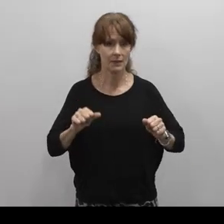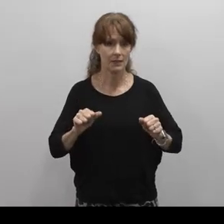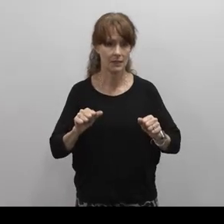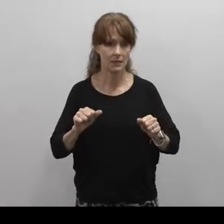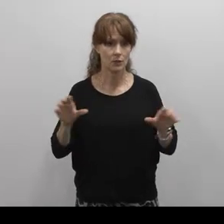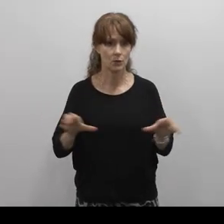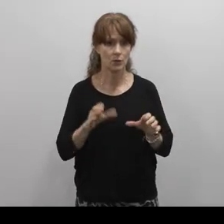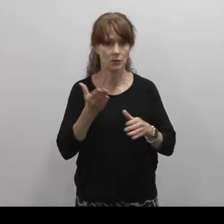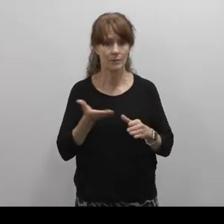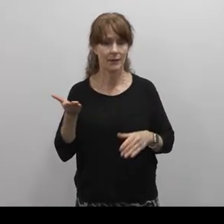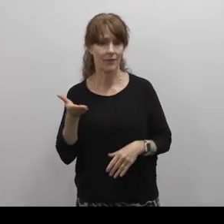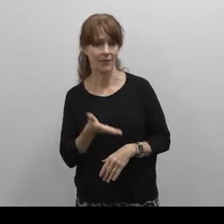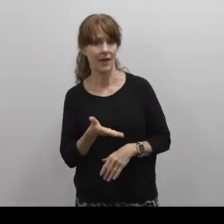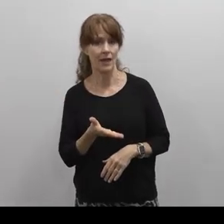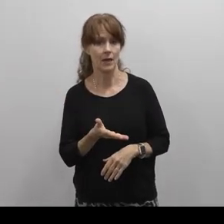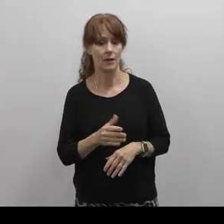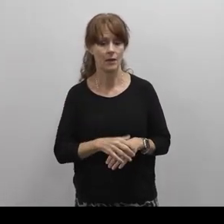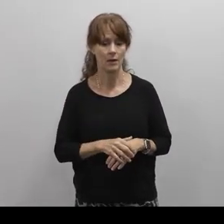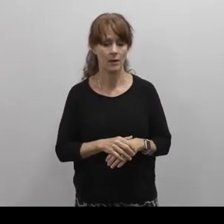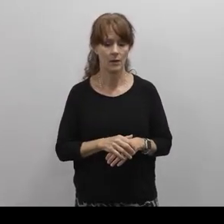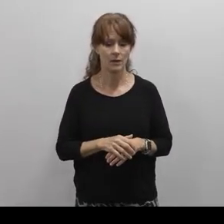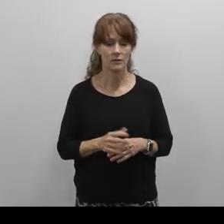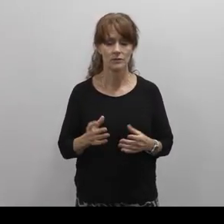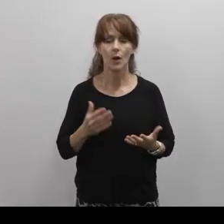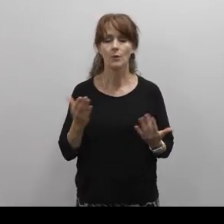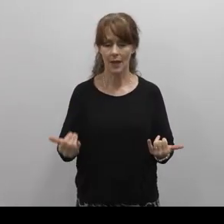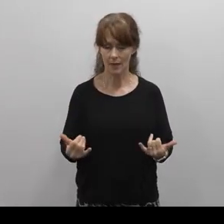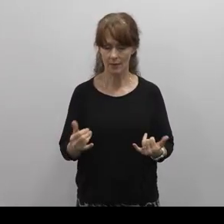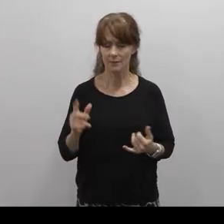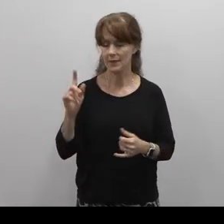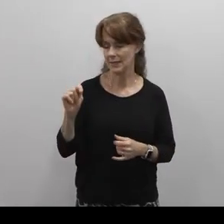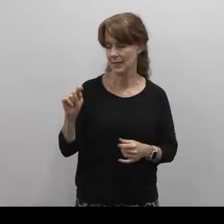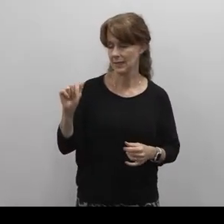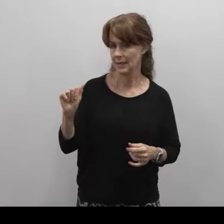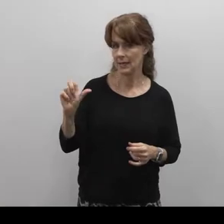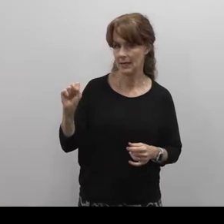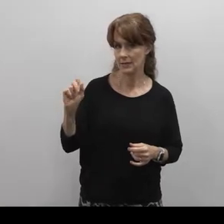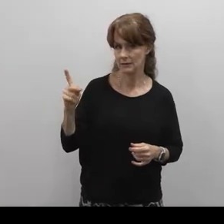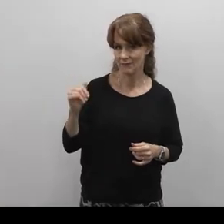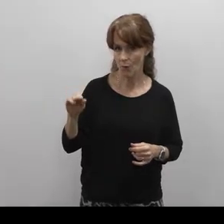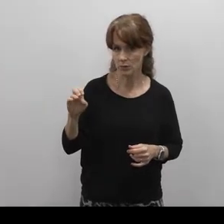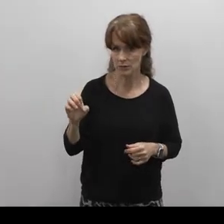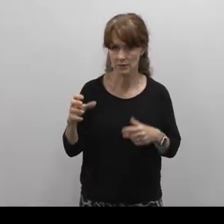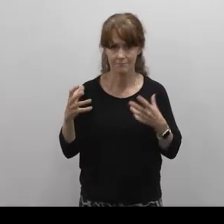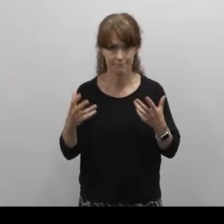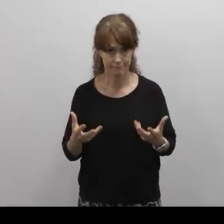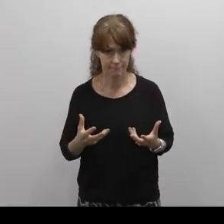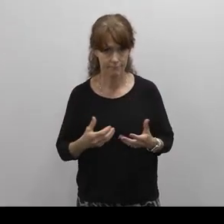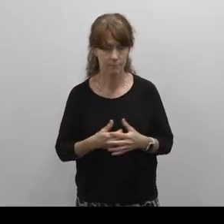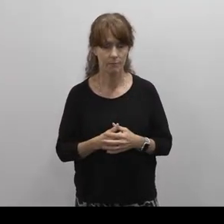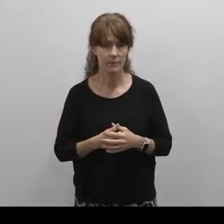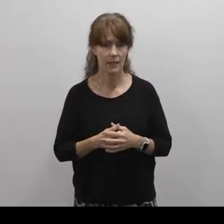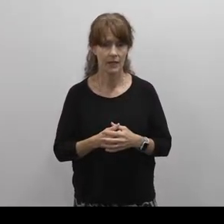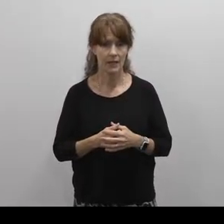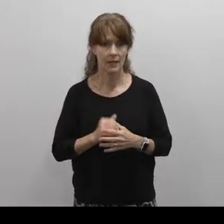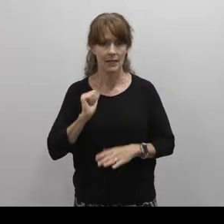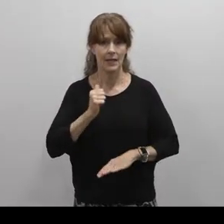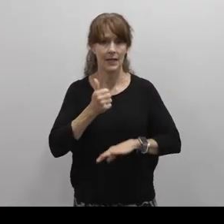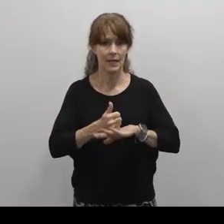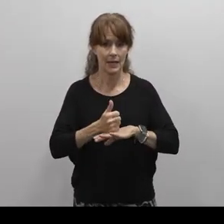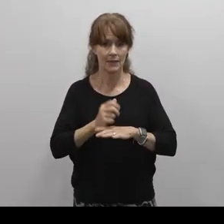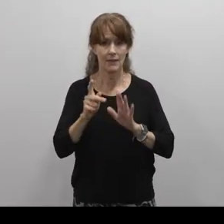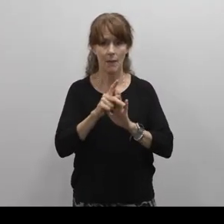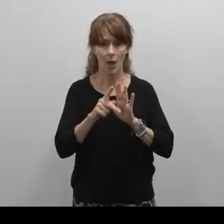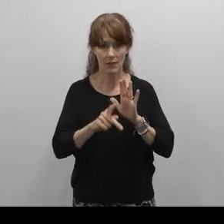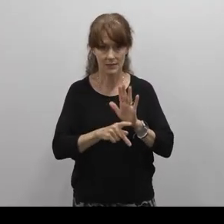well? And closing with the task force in this particular subsection. So, embedded in the board policy that's before